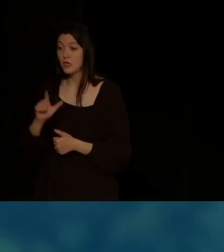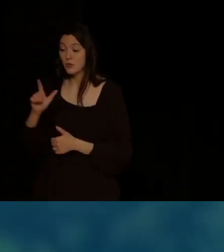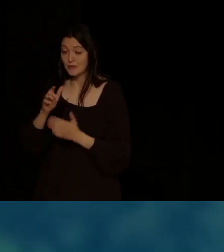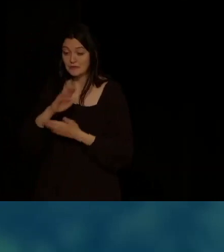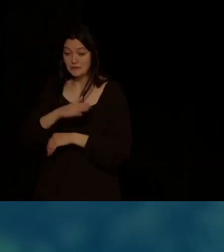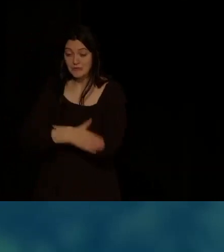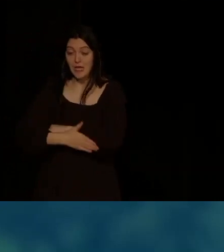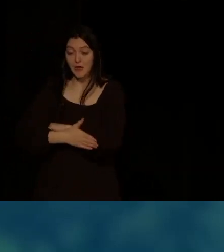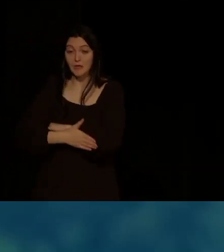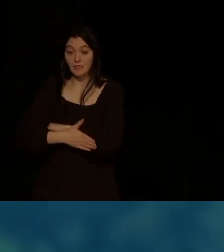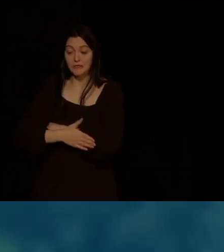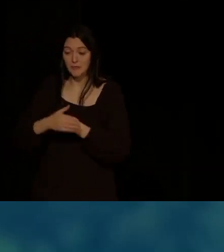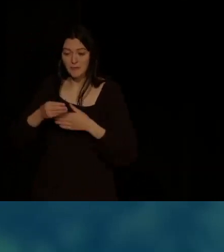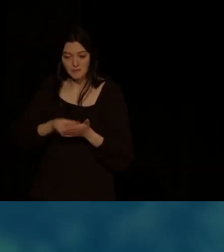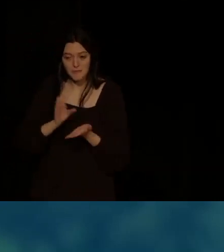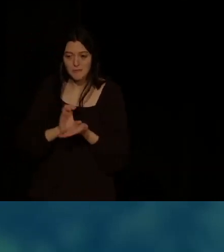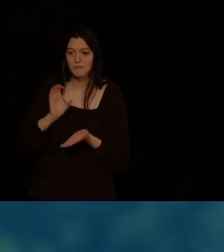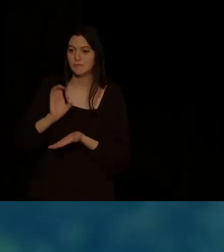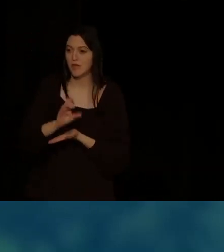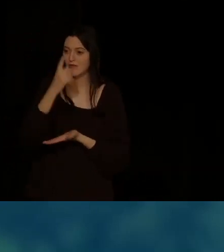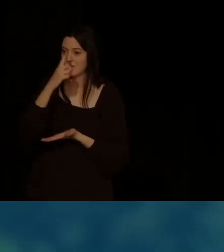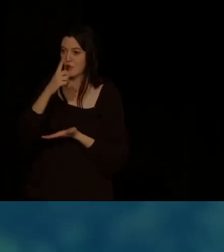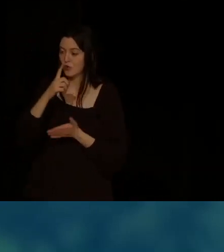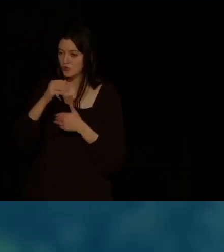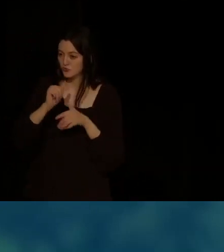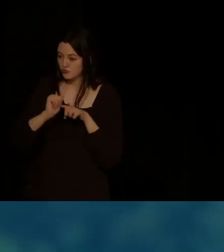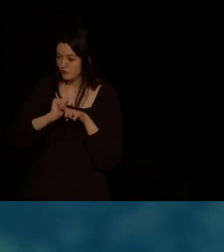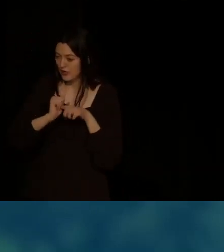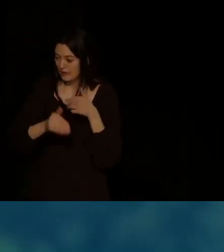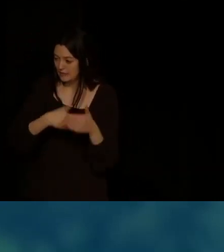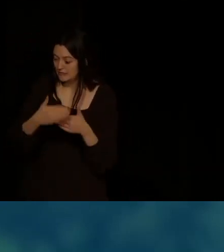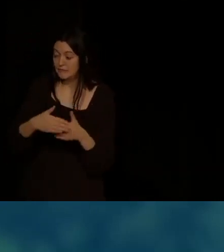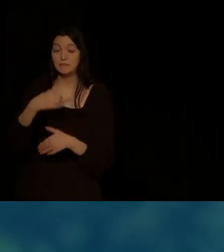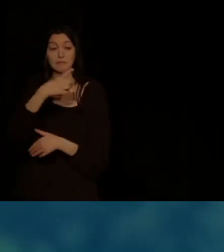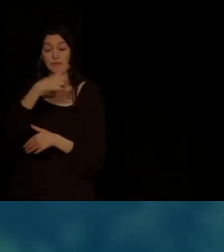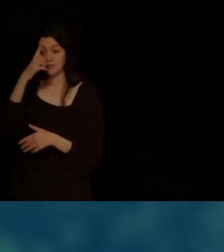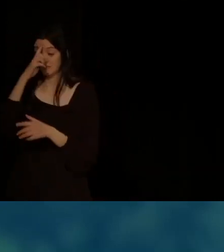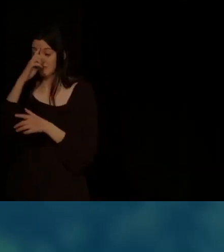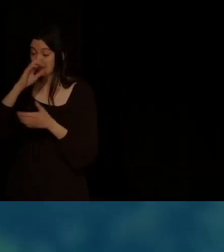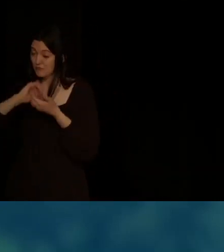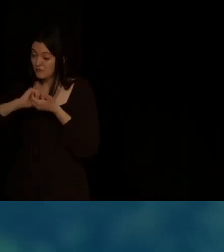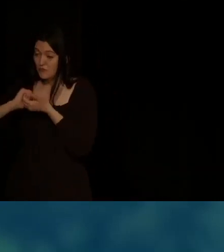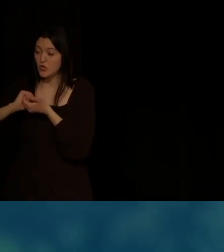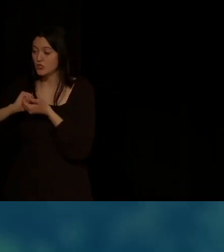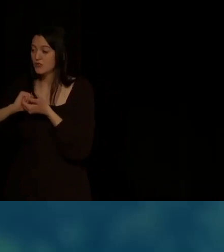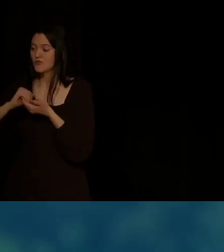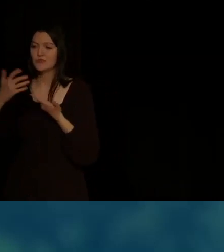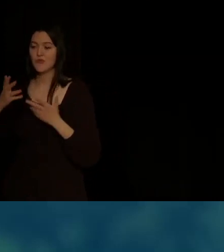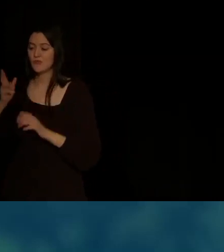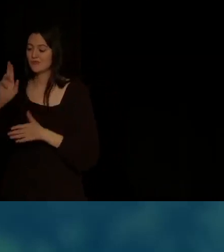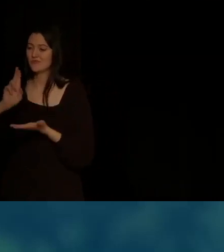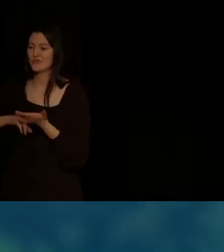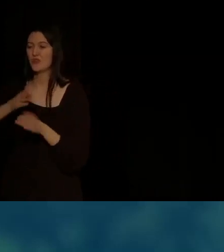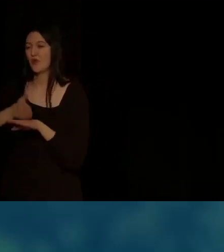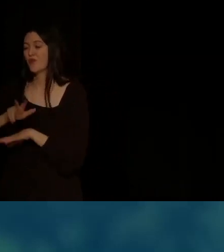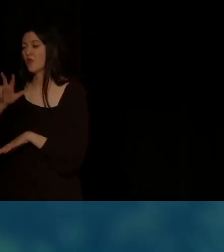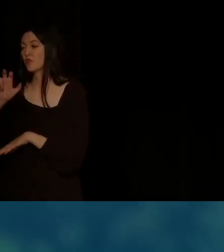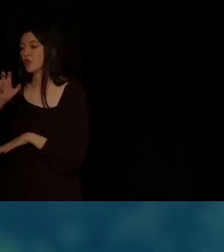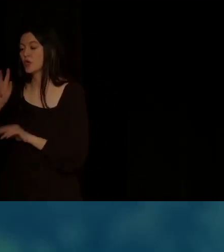for participants to go through training, and this visionary partnership has already enrolled nearly 300